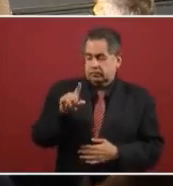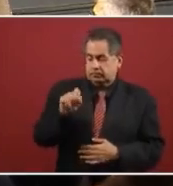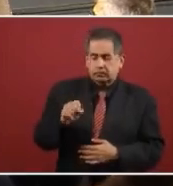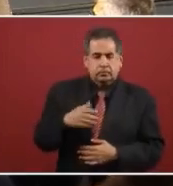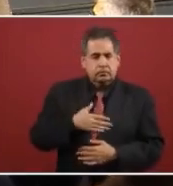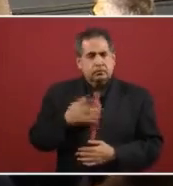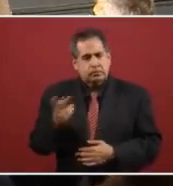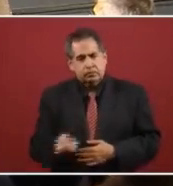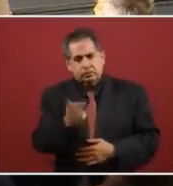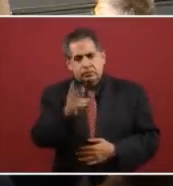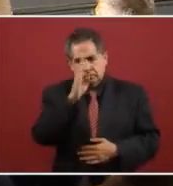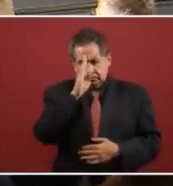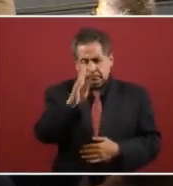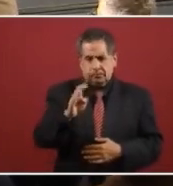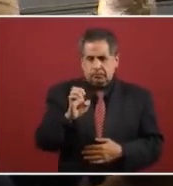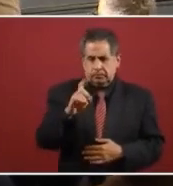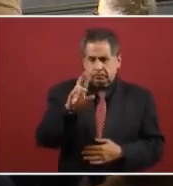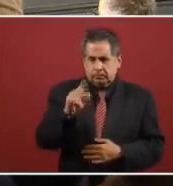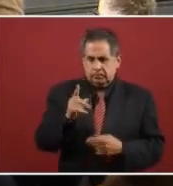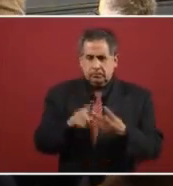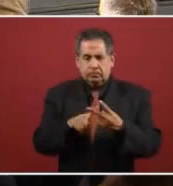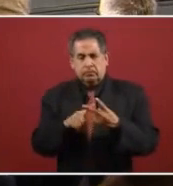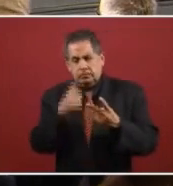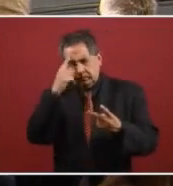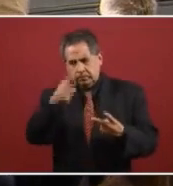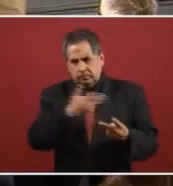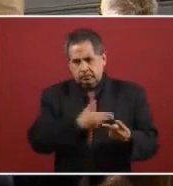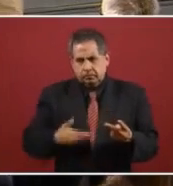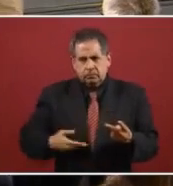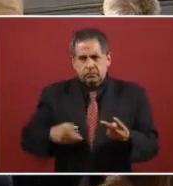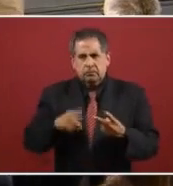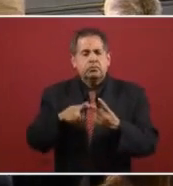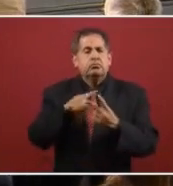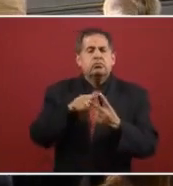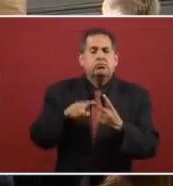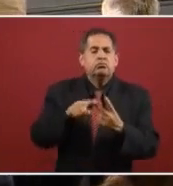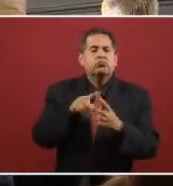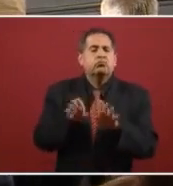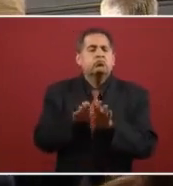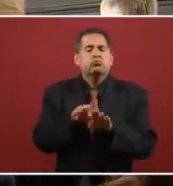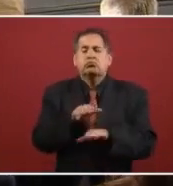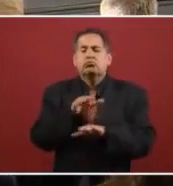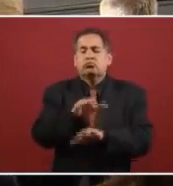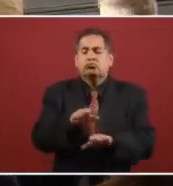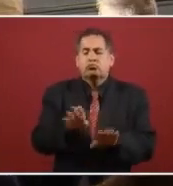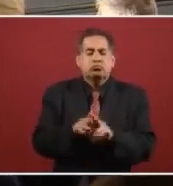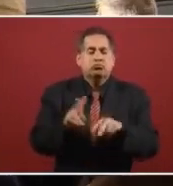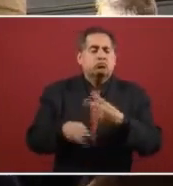If you would permit me a question for the concierge, for you, him and for you,